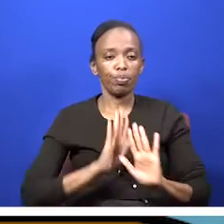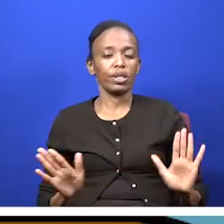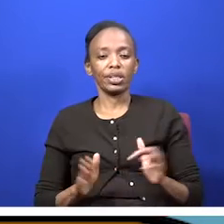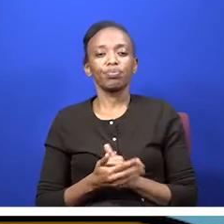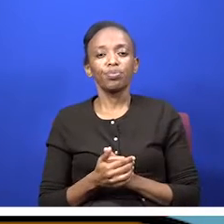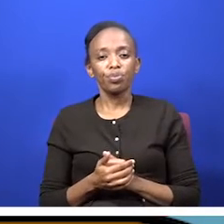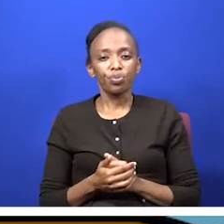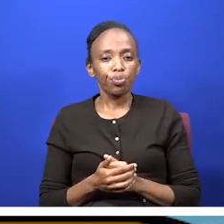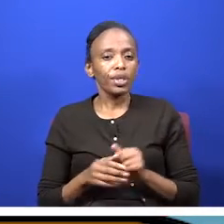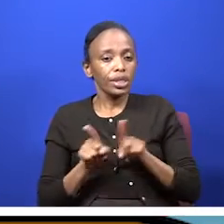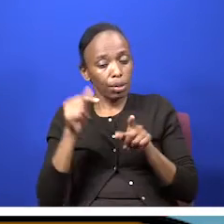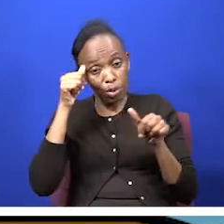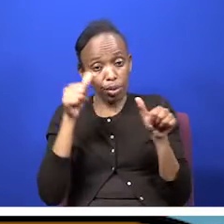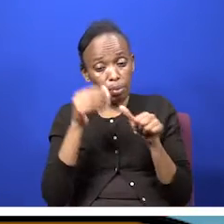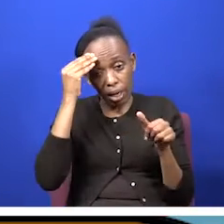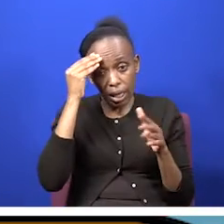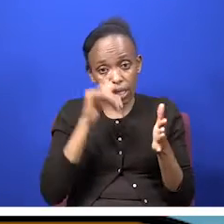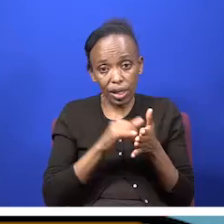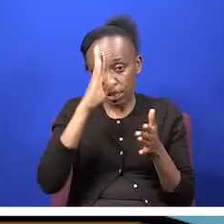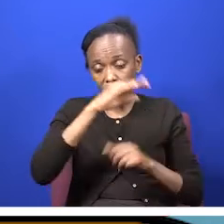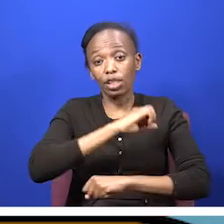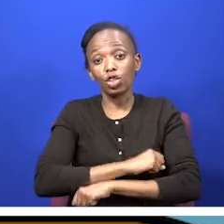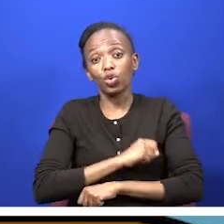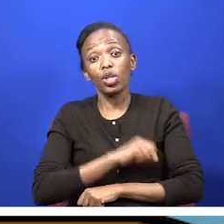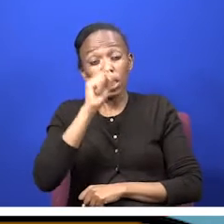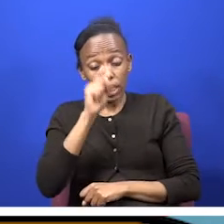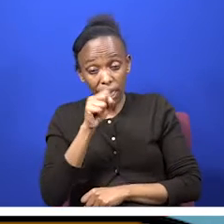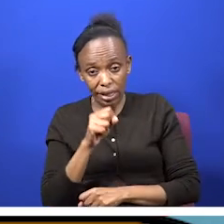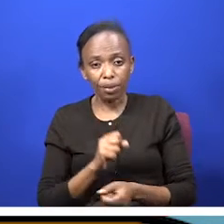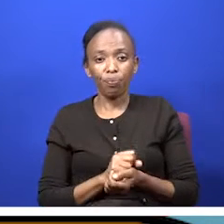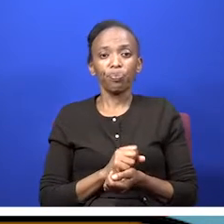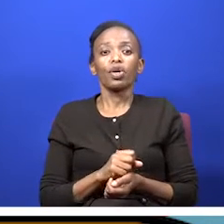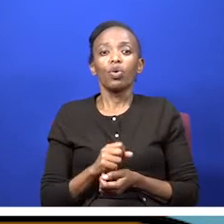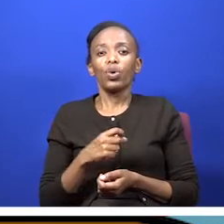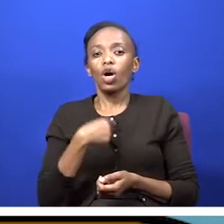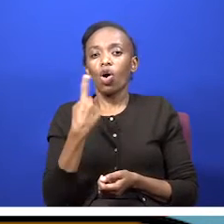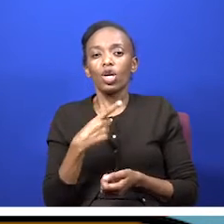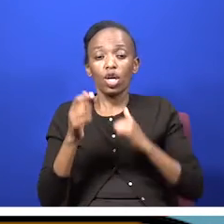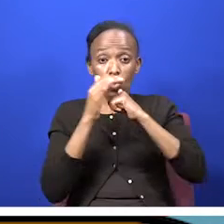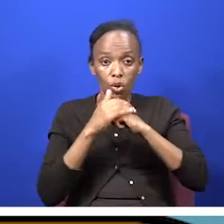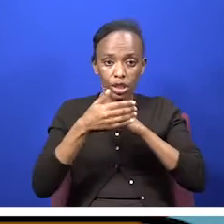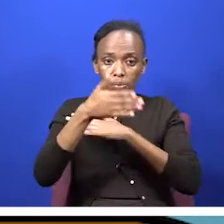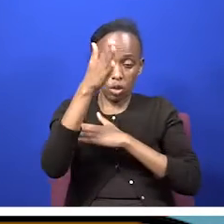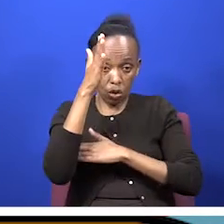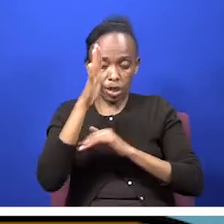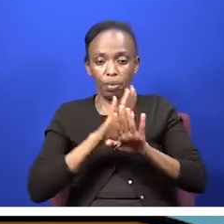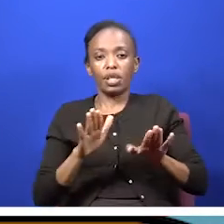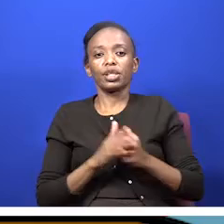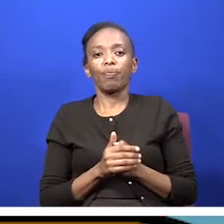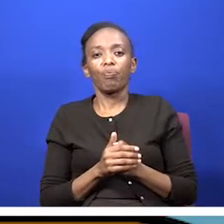God. Very good. Shadi, do you remember learning that in Sunday school? Yes. Yes. We should only